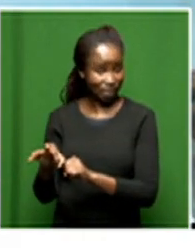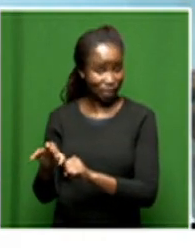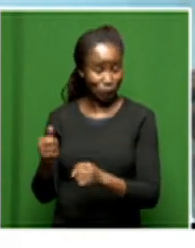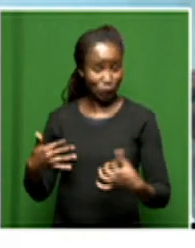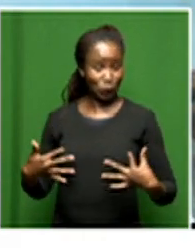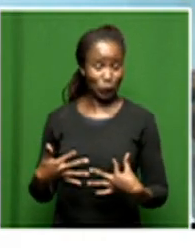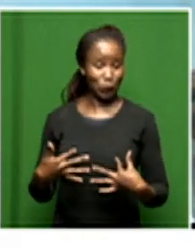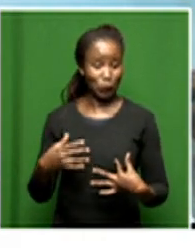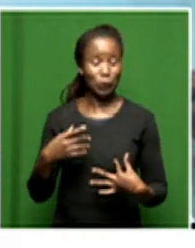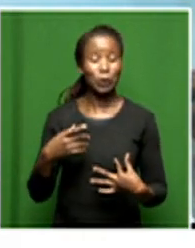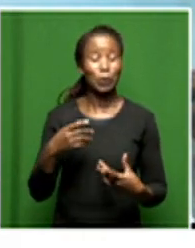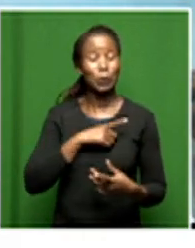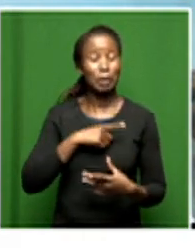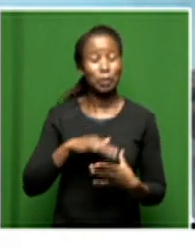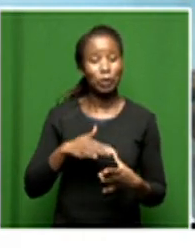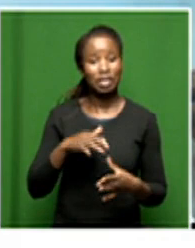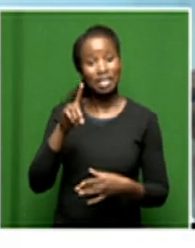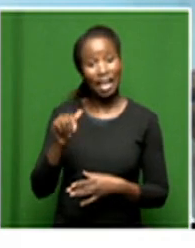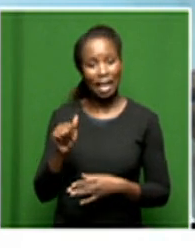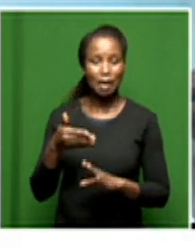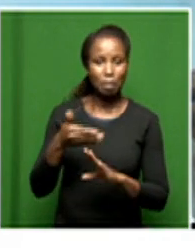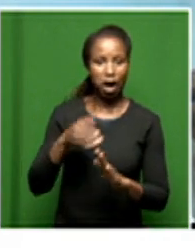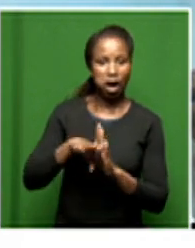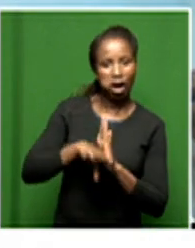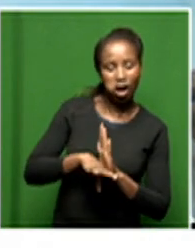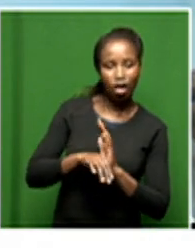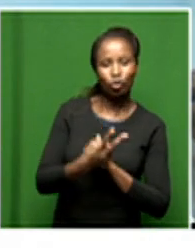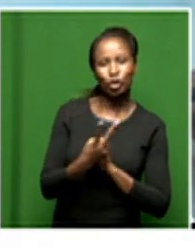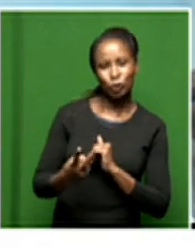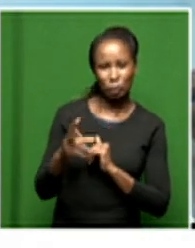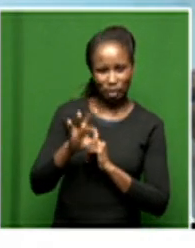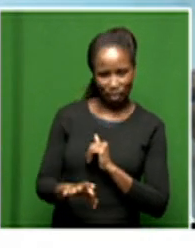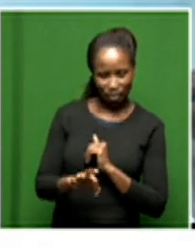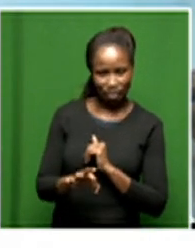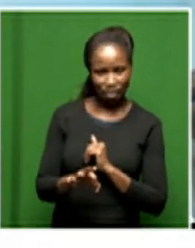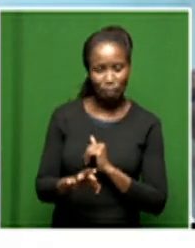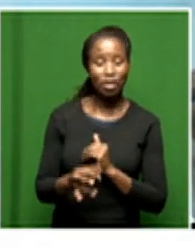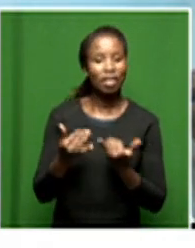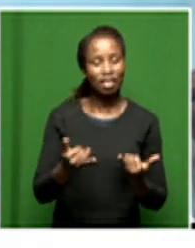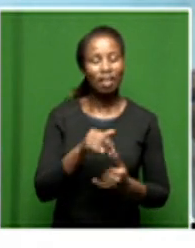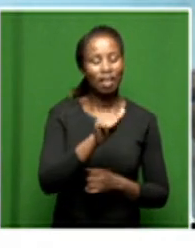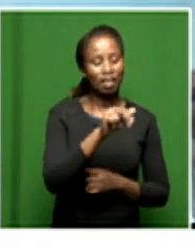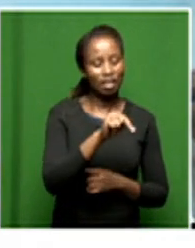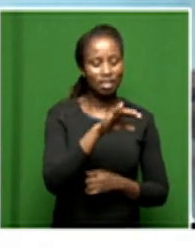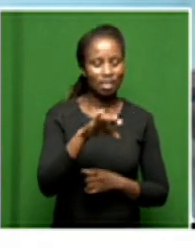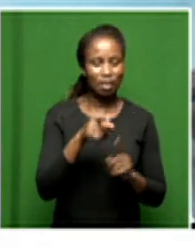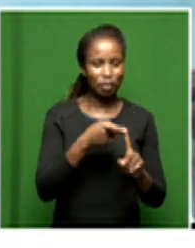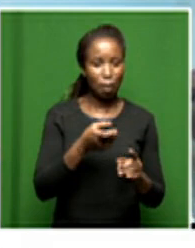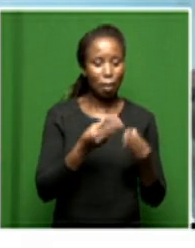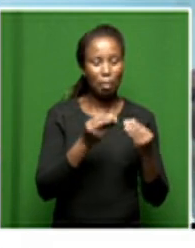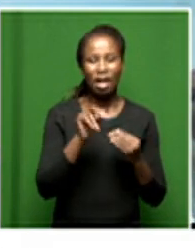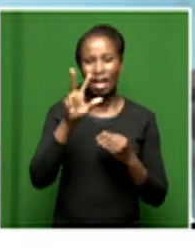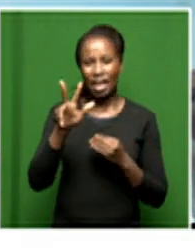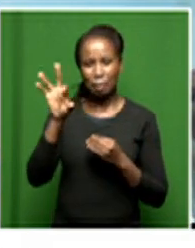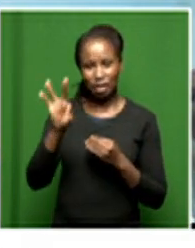The DA from 81% is now down to 22%. The ANC from 8%, they've gone